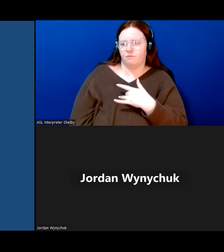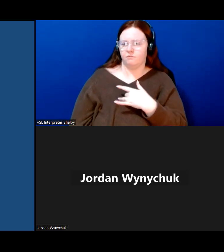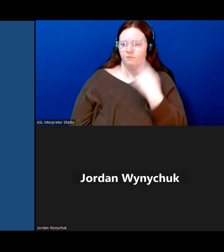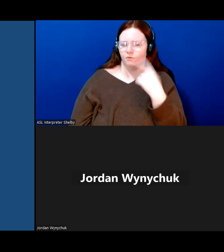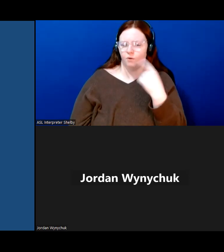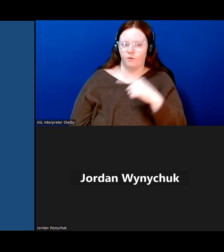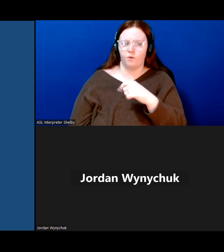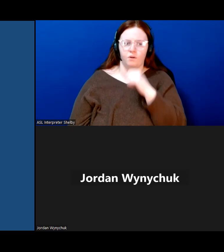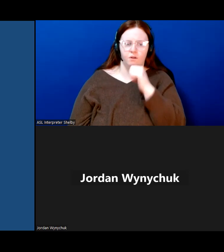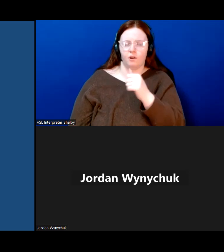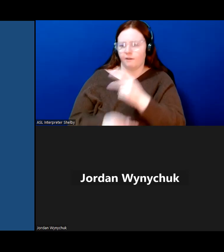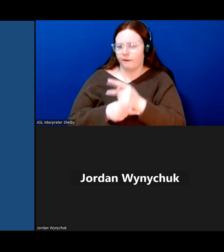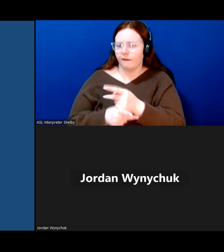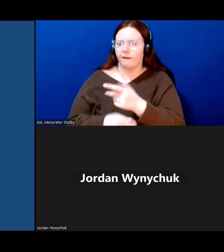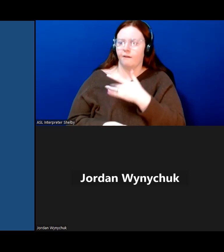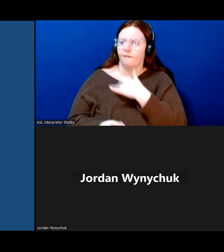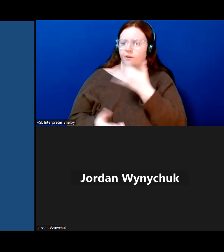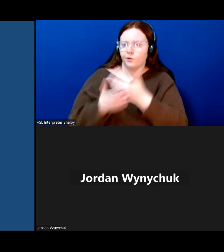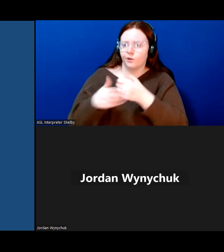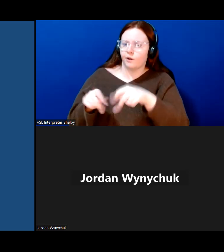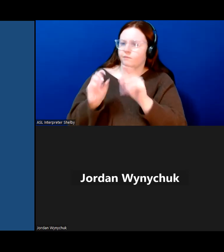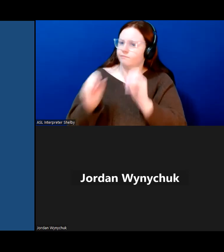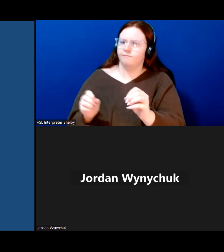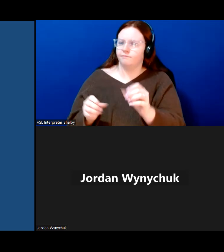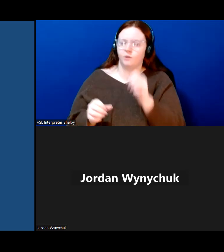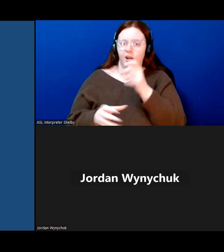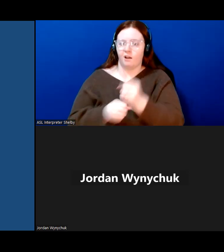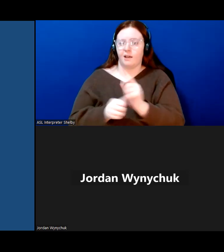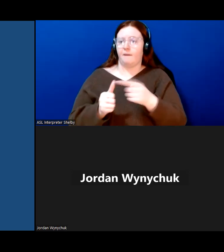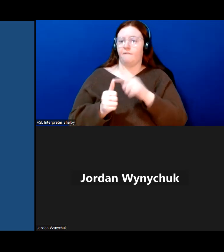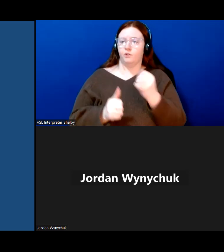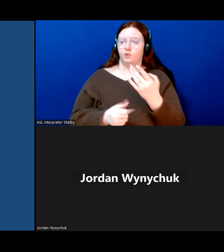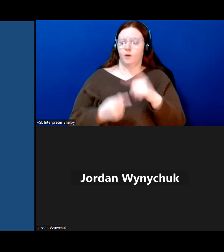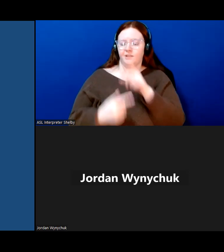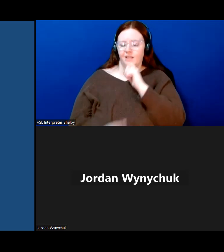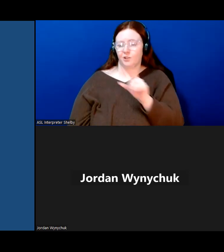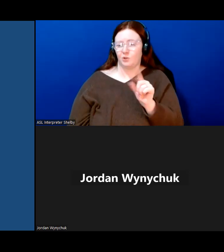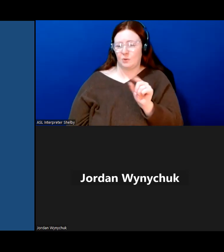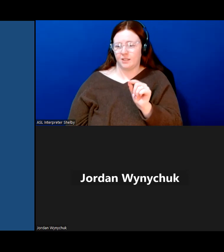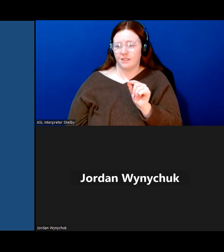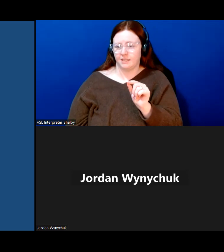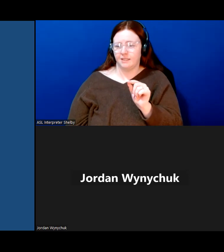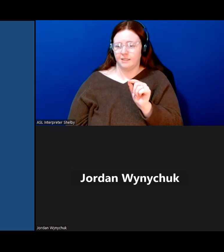really give me a shot. So I didn't get my first job until I was 20. And I really like to